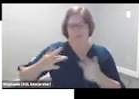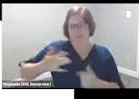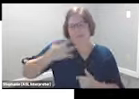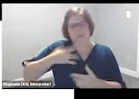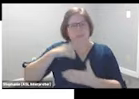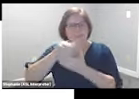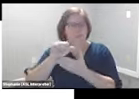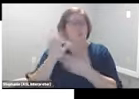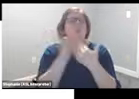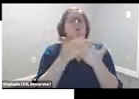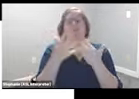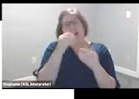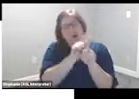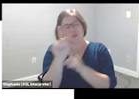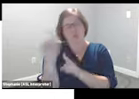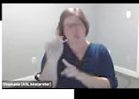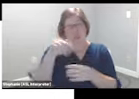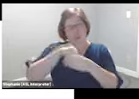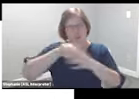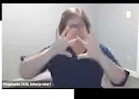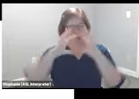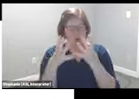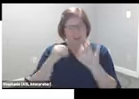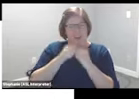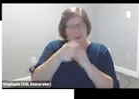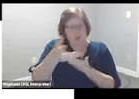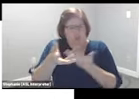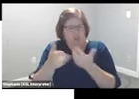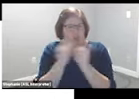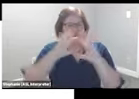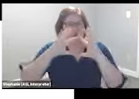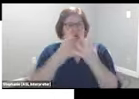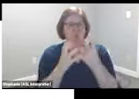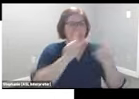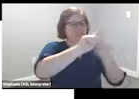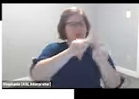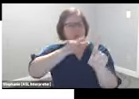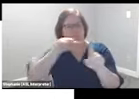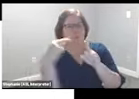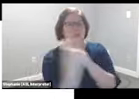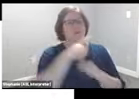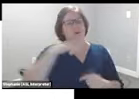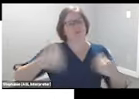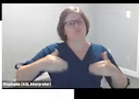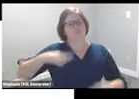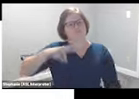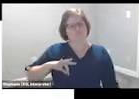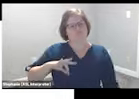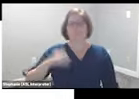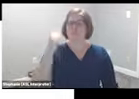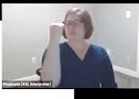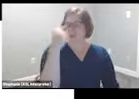where one comes from in the world and how one interacts with the world. Often what gets left out of the inclusion in STEM conversation